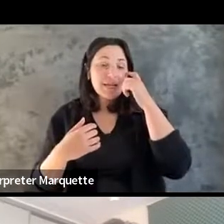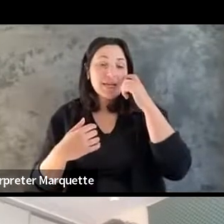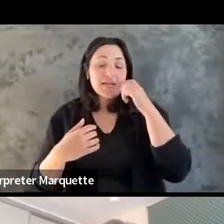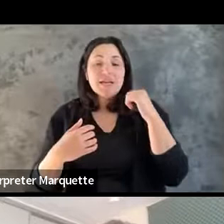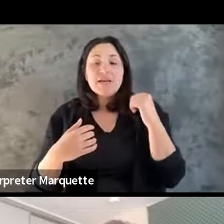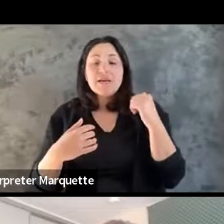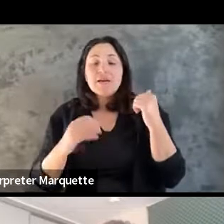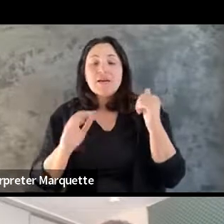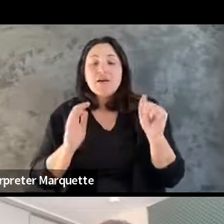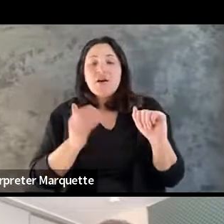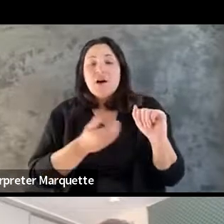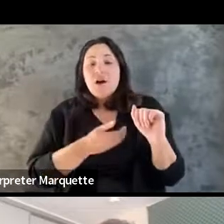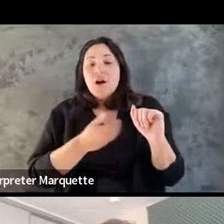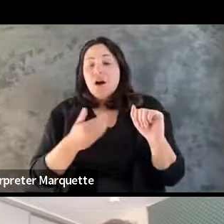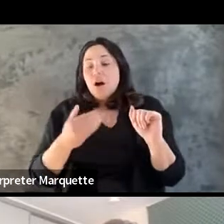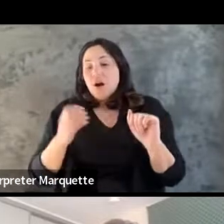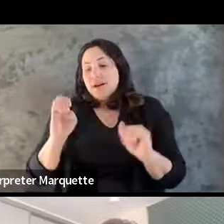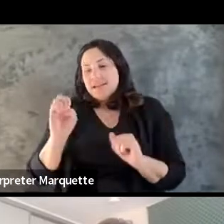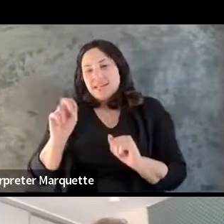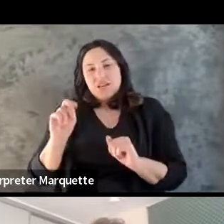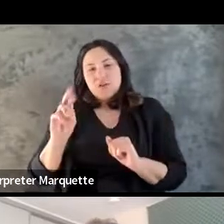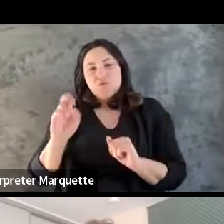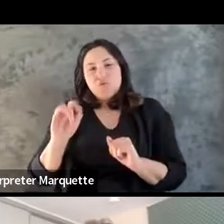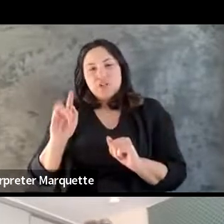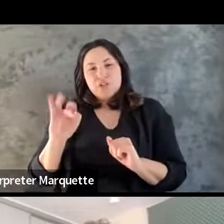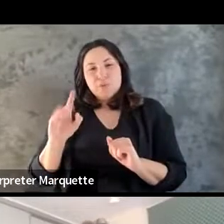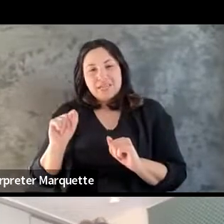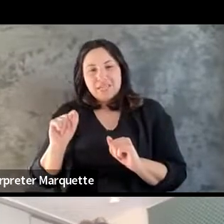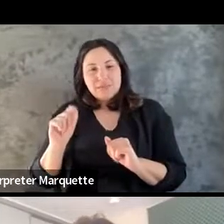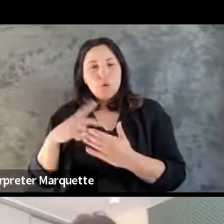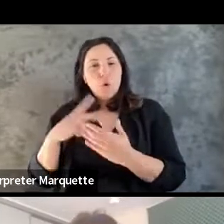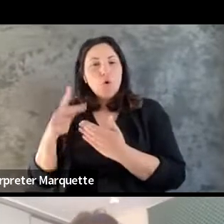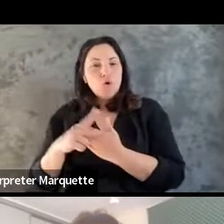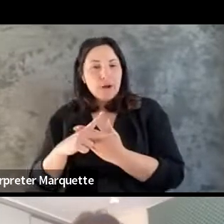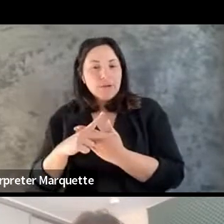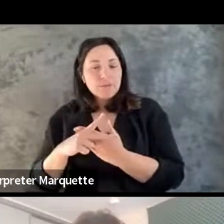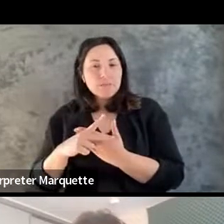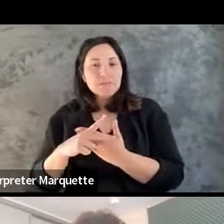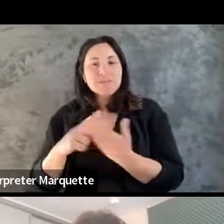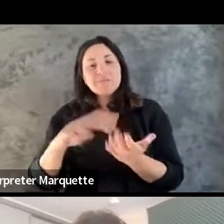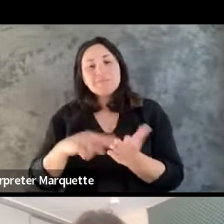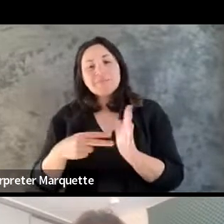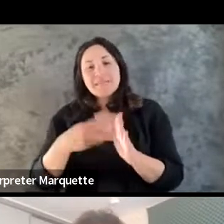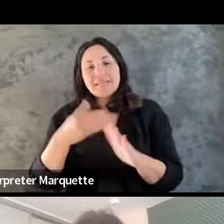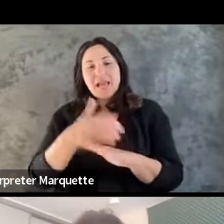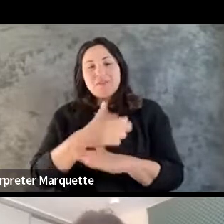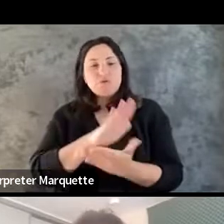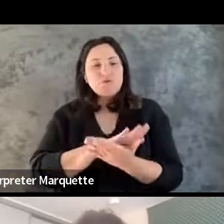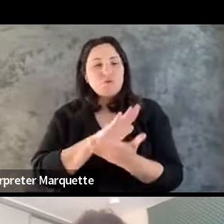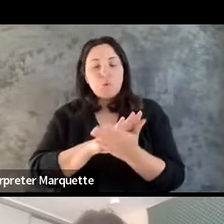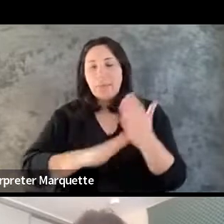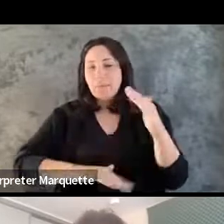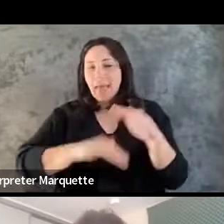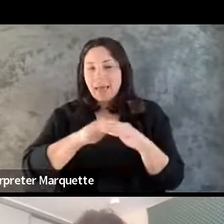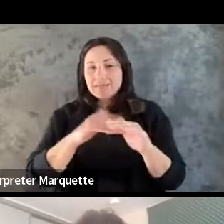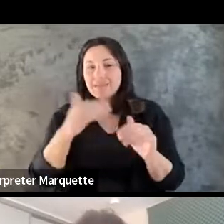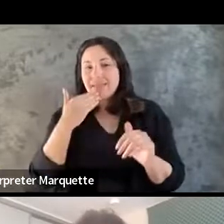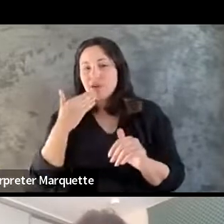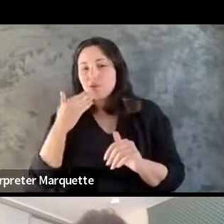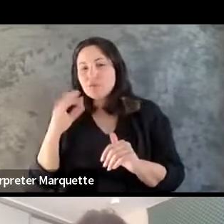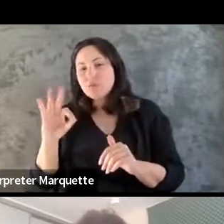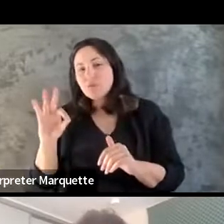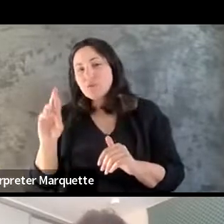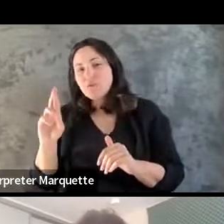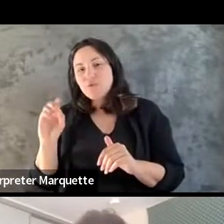are at max capacity. We've got those going on after school. Thank you to friends. Thank you to everyone